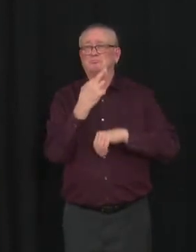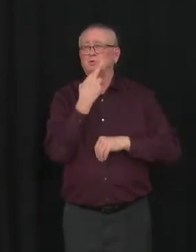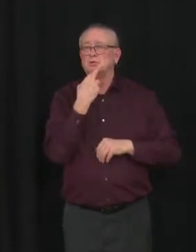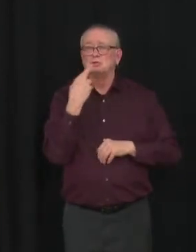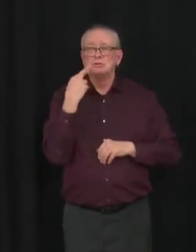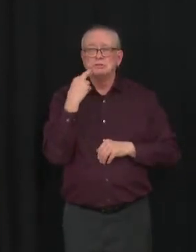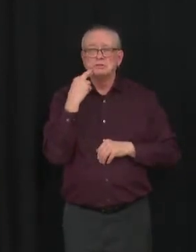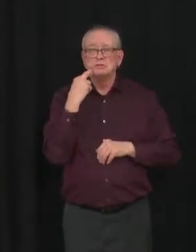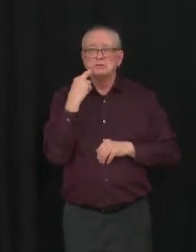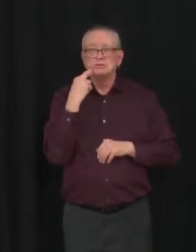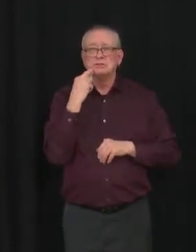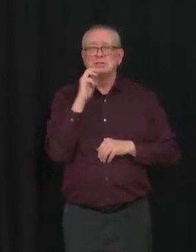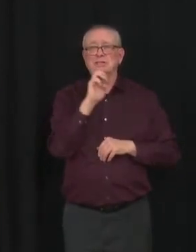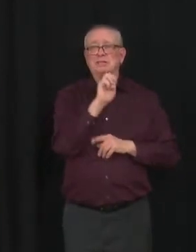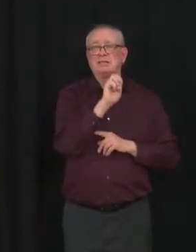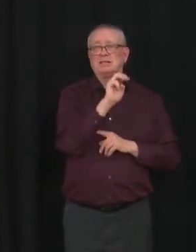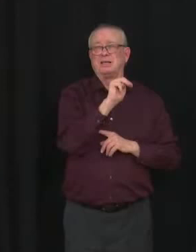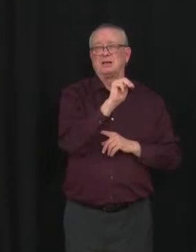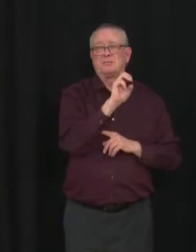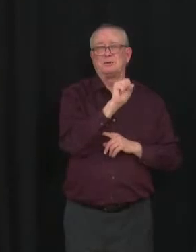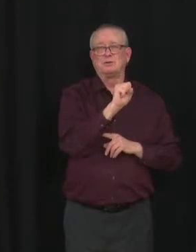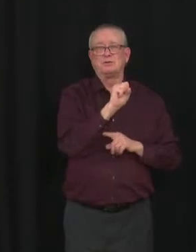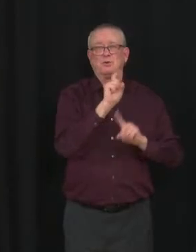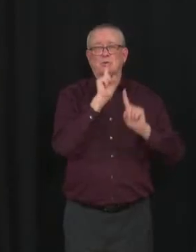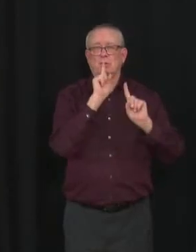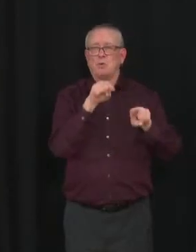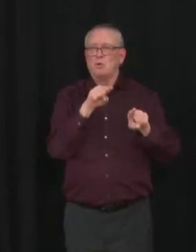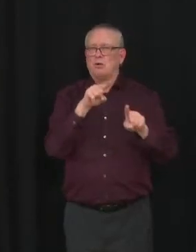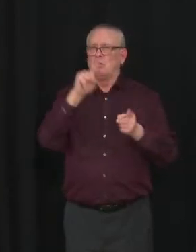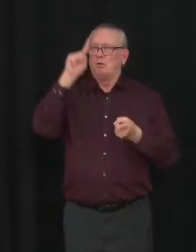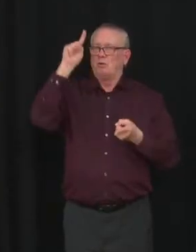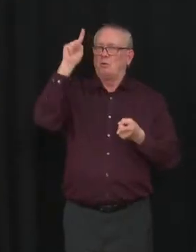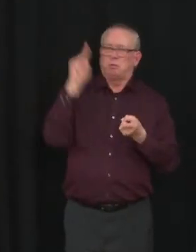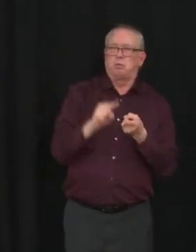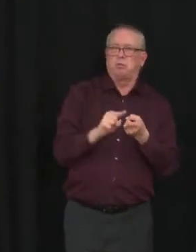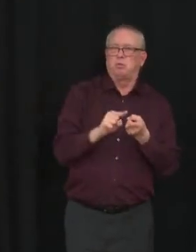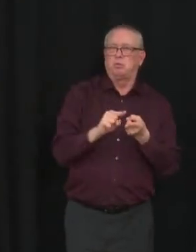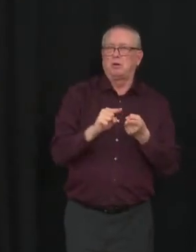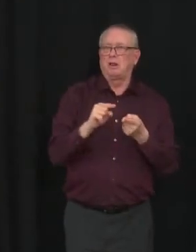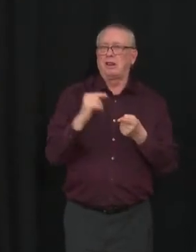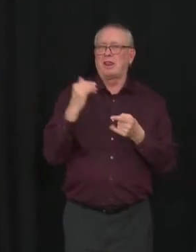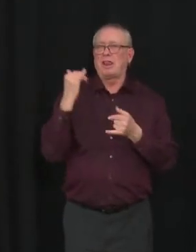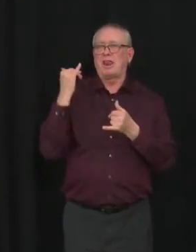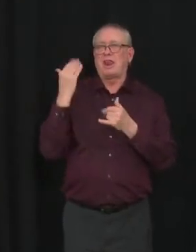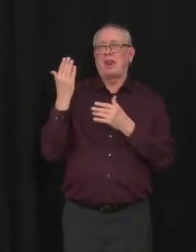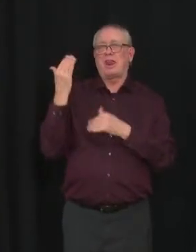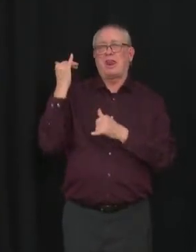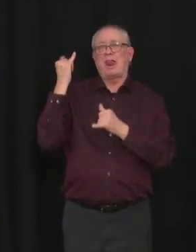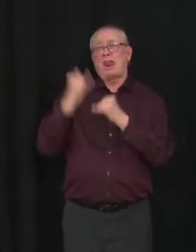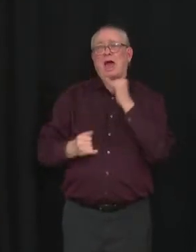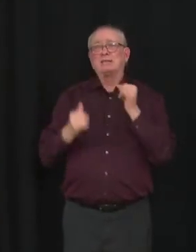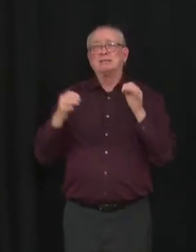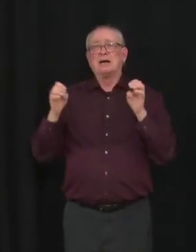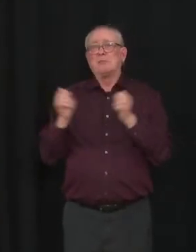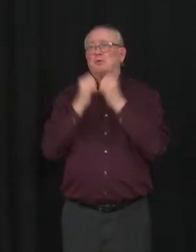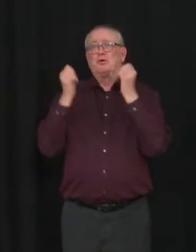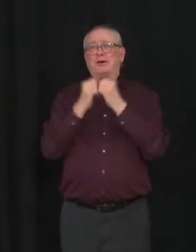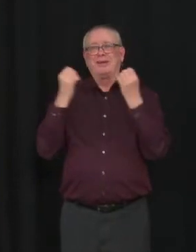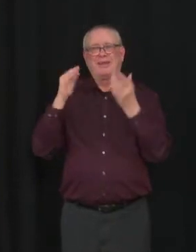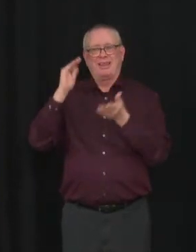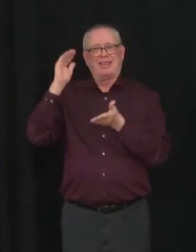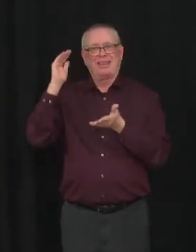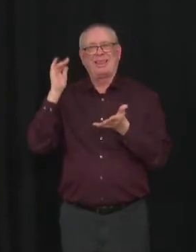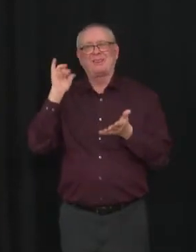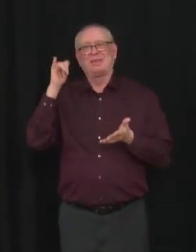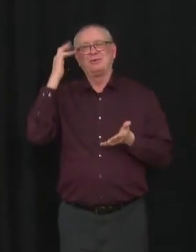significant reduction in late-night emergency calls. So this may also help indirectly to abate some of the pressure